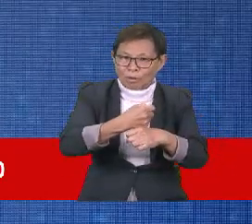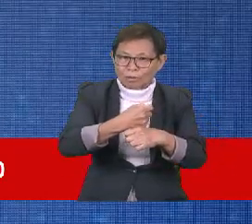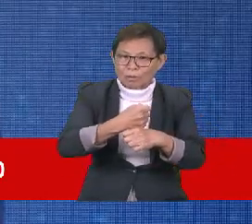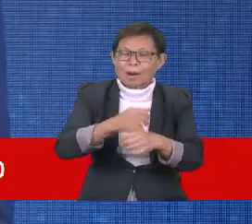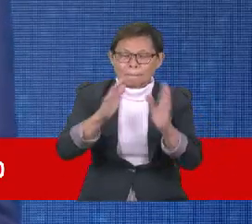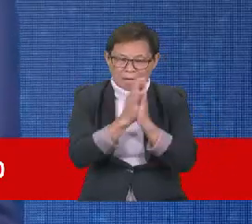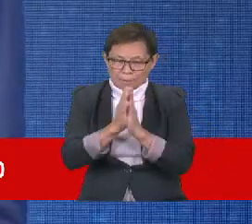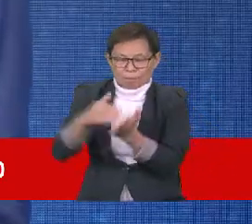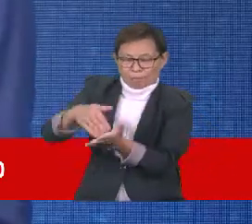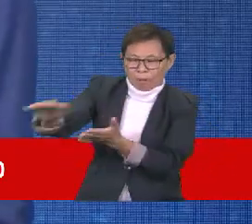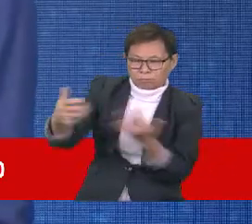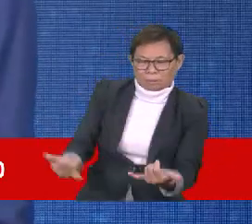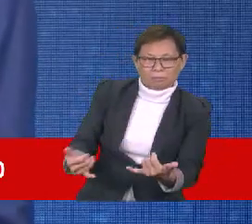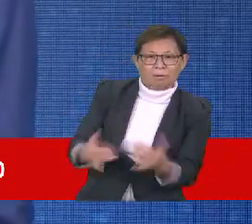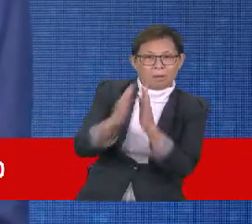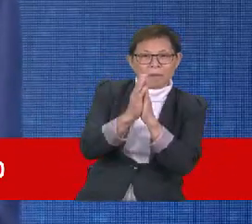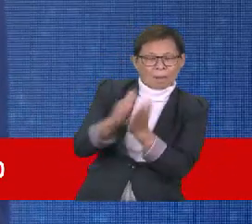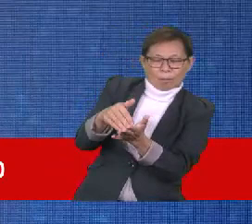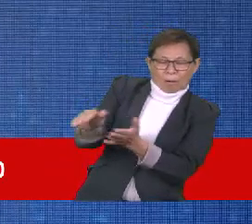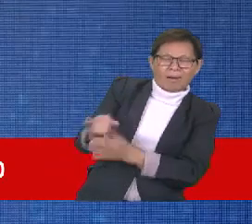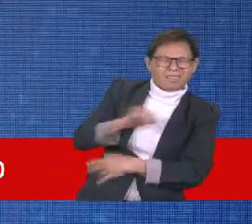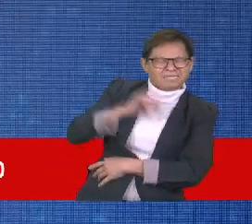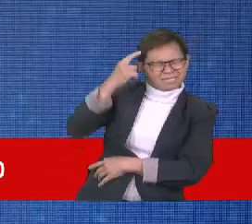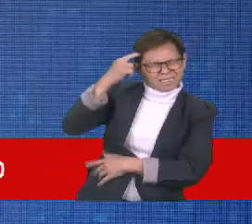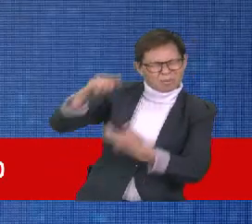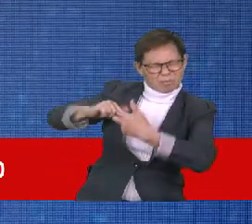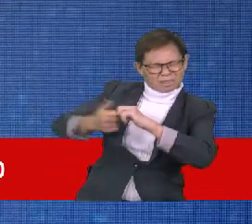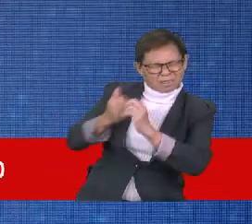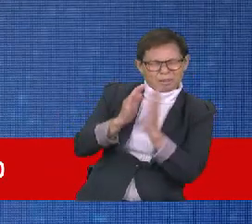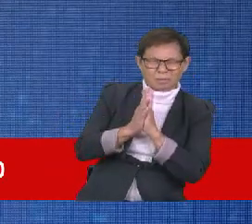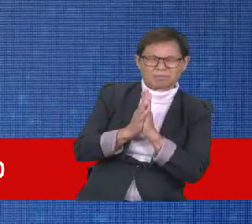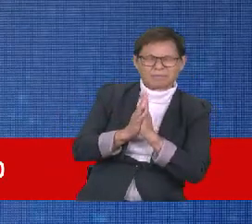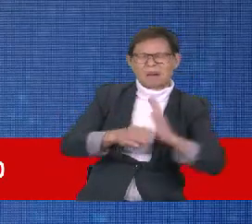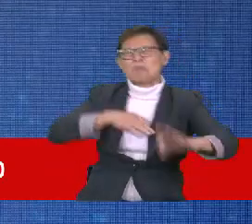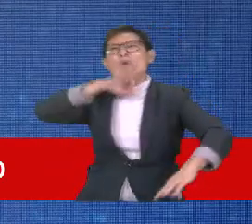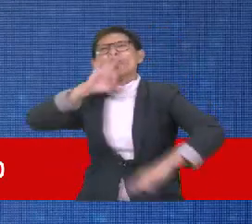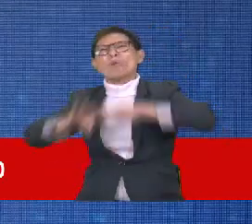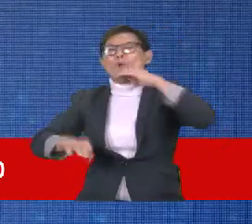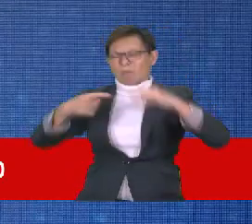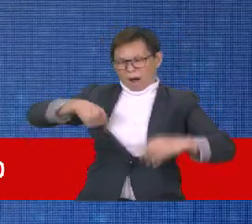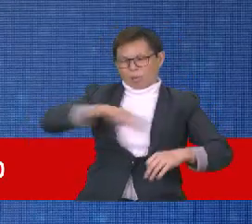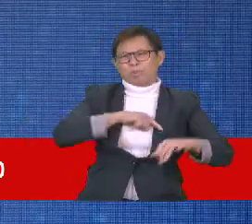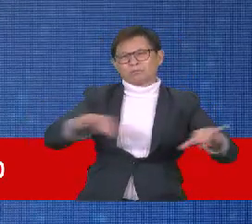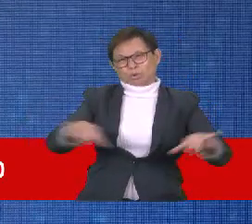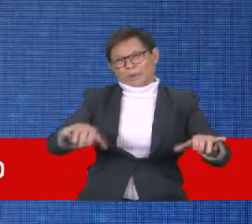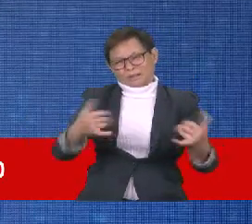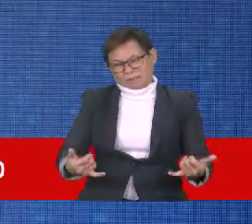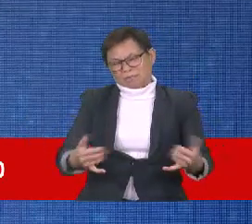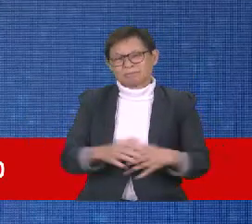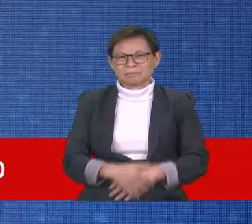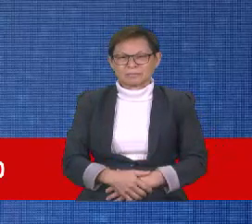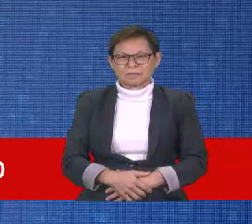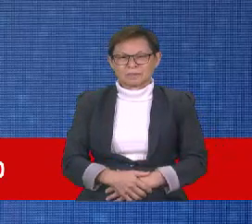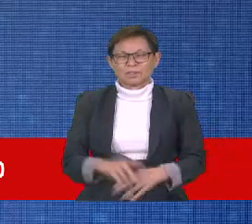out for now. And I don't think the Myanmar issue should frustrate our moves. It would